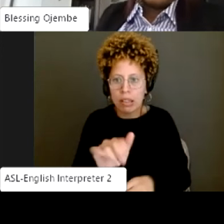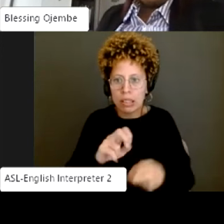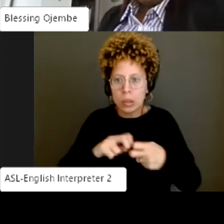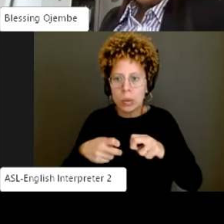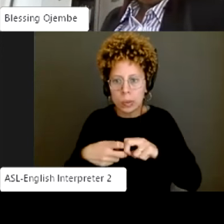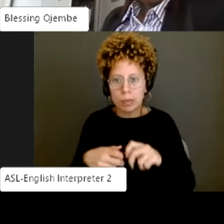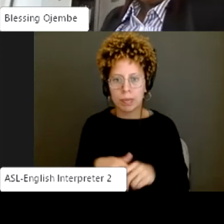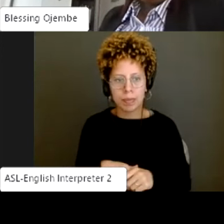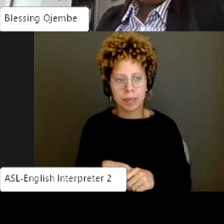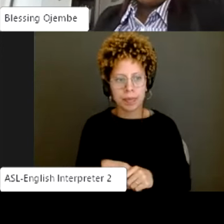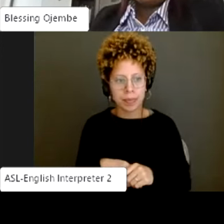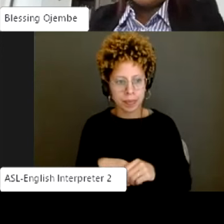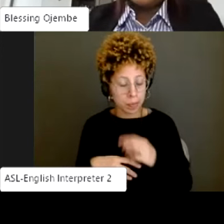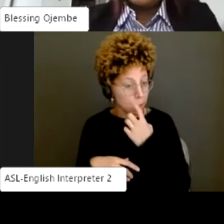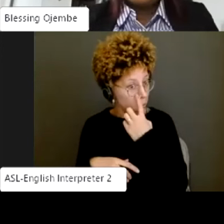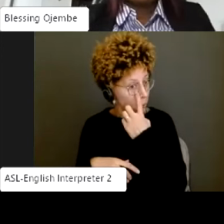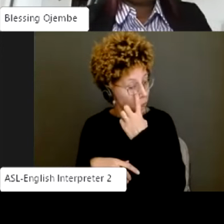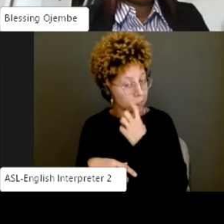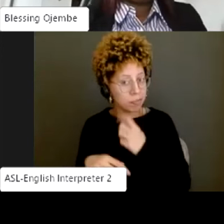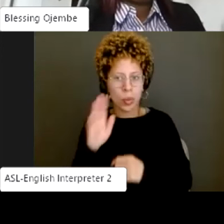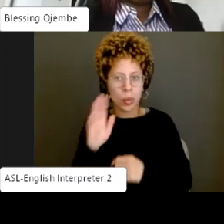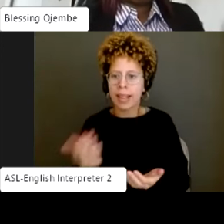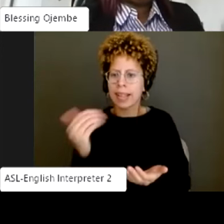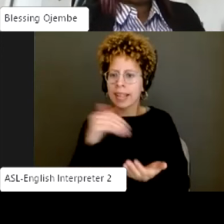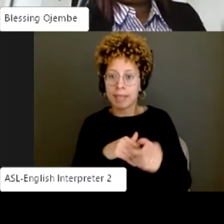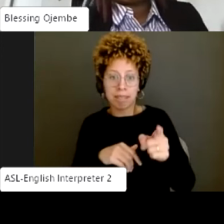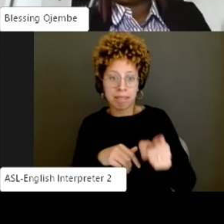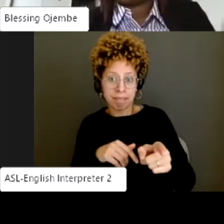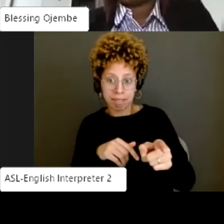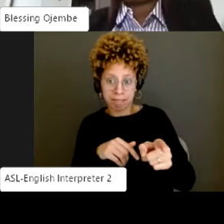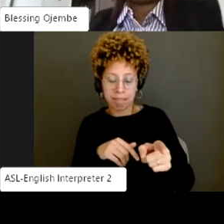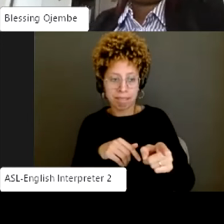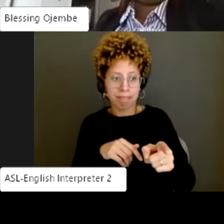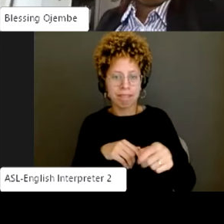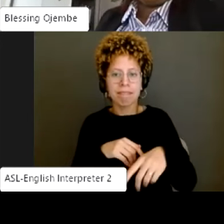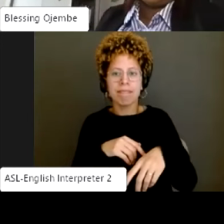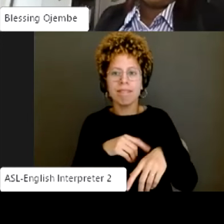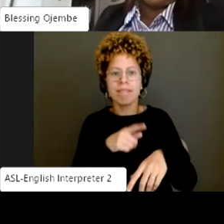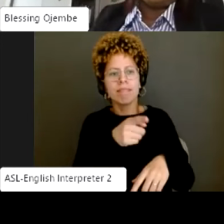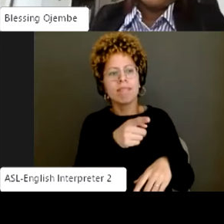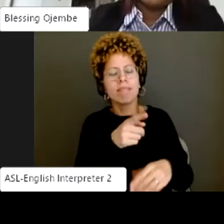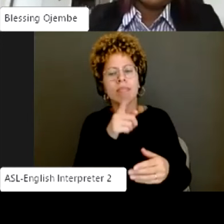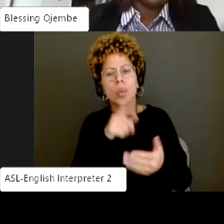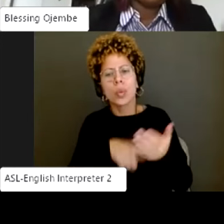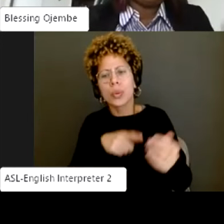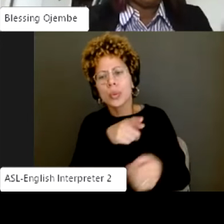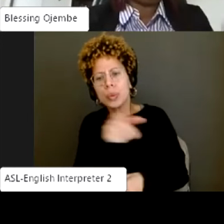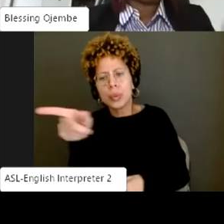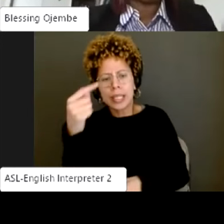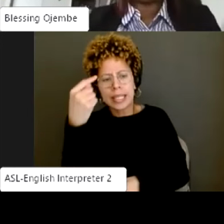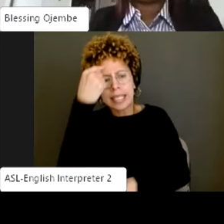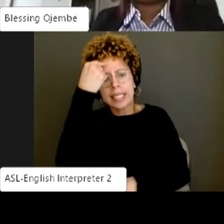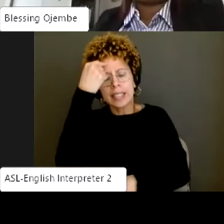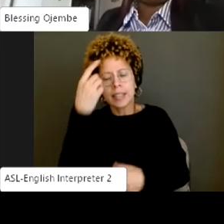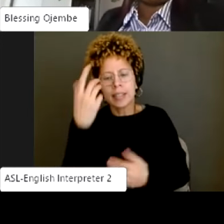So we're gonna do another Mentimeter to look at some of the factors. What are some of, I've really delved into some of them,